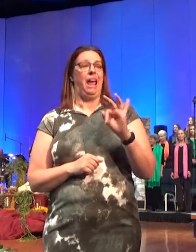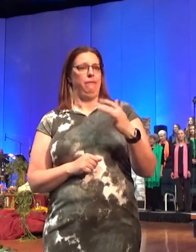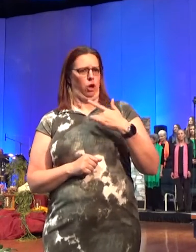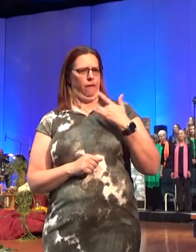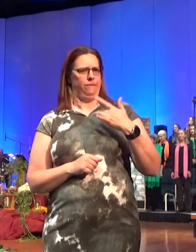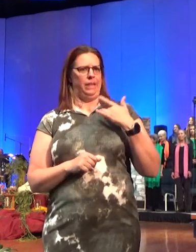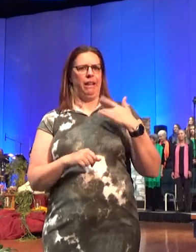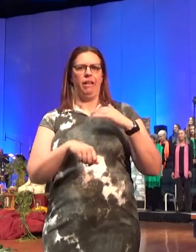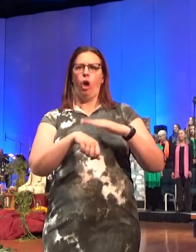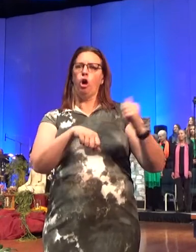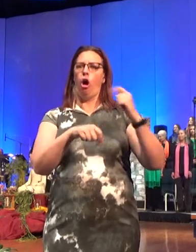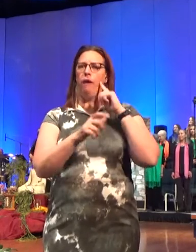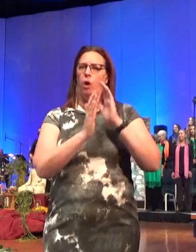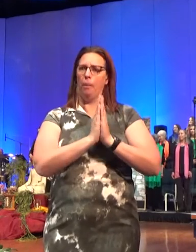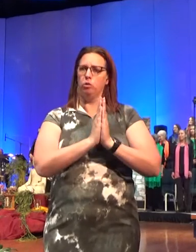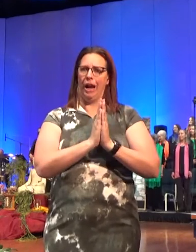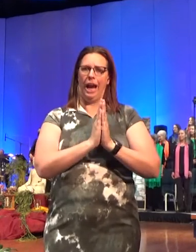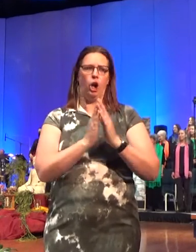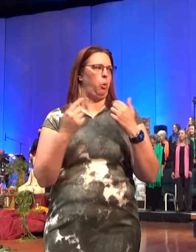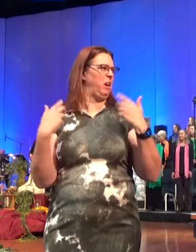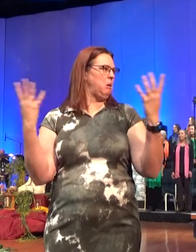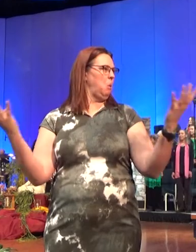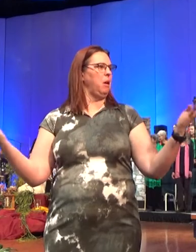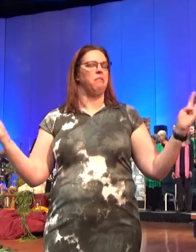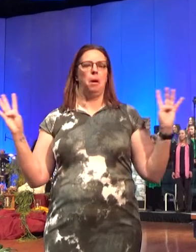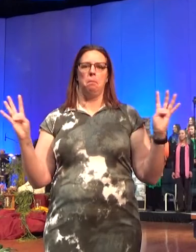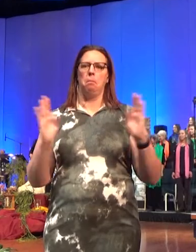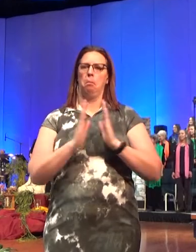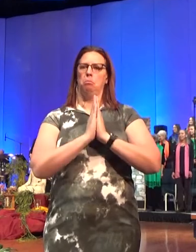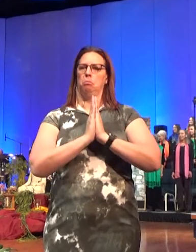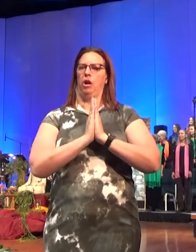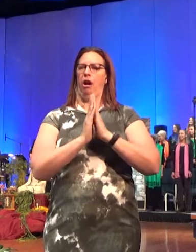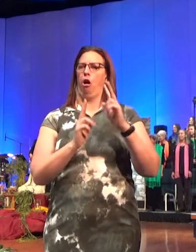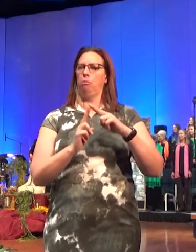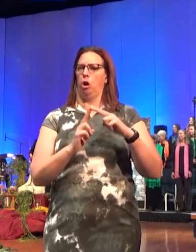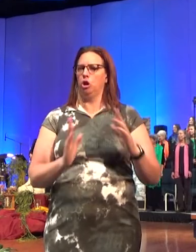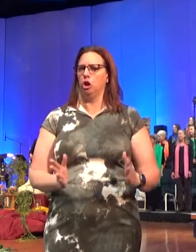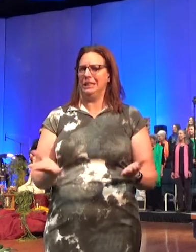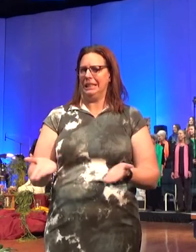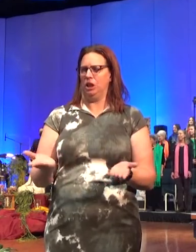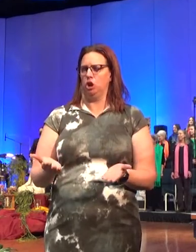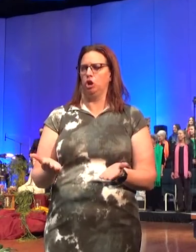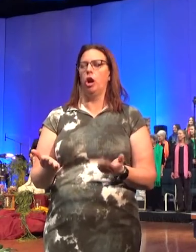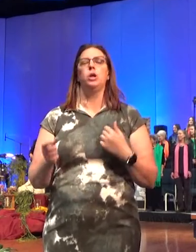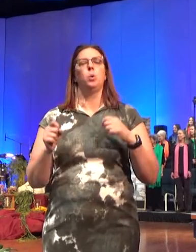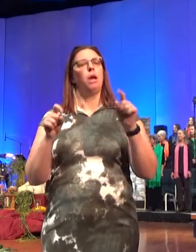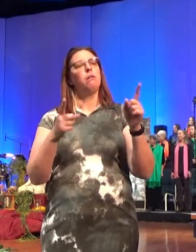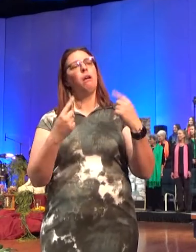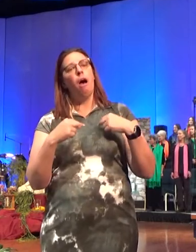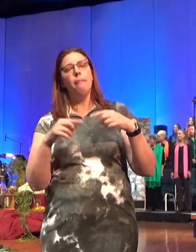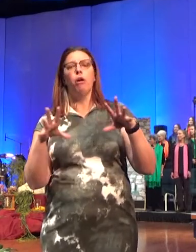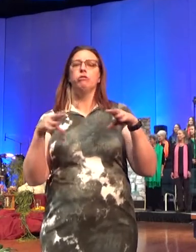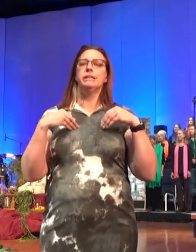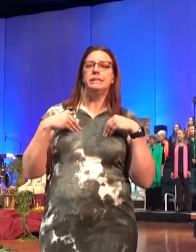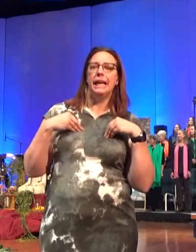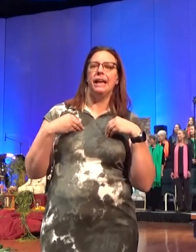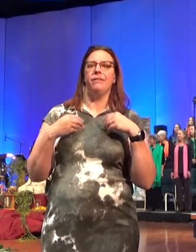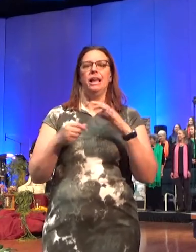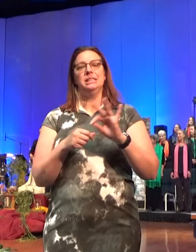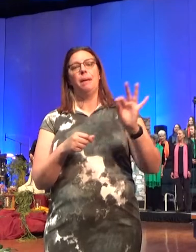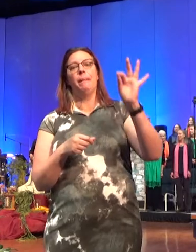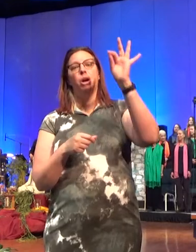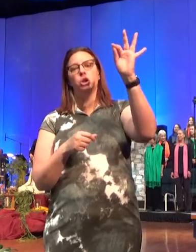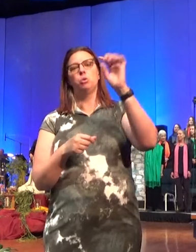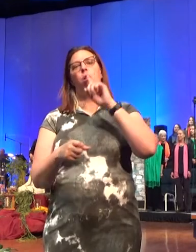prayer practitioners are coming down front on both sides here, and you can come and receive a spiritual mind treatment, affirmative prayer from one